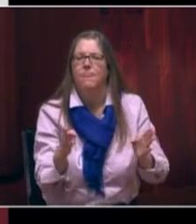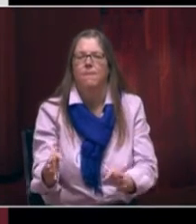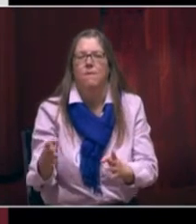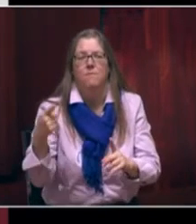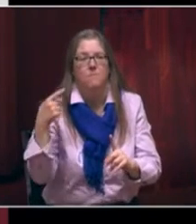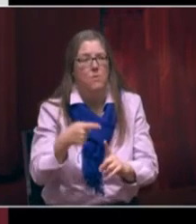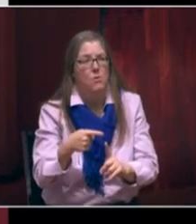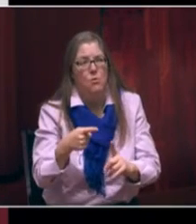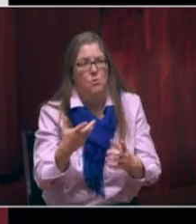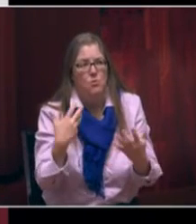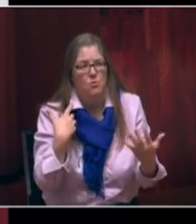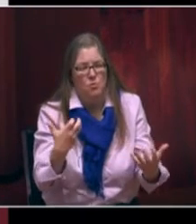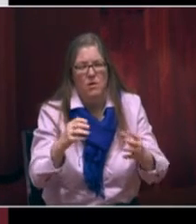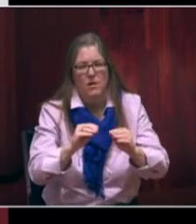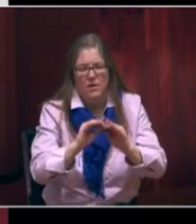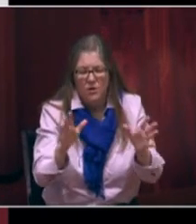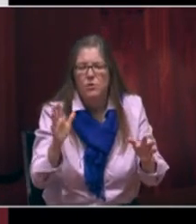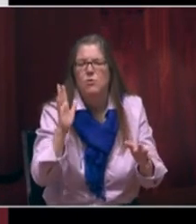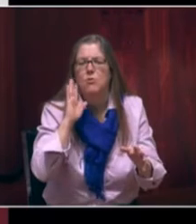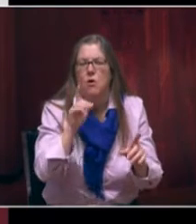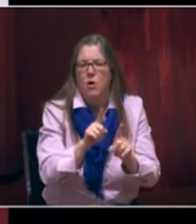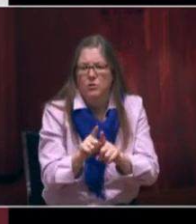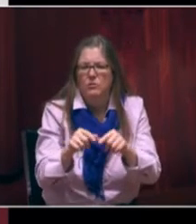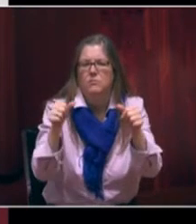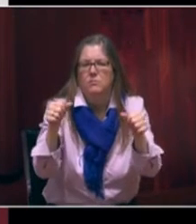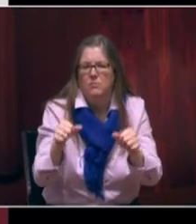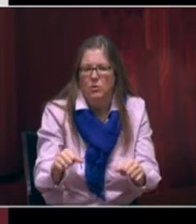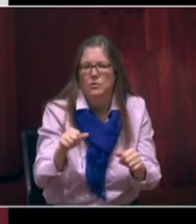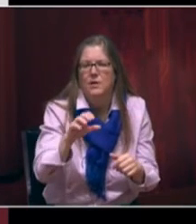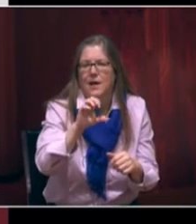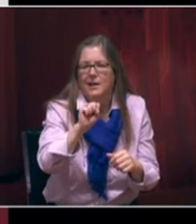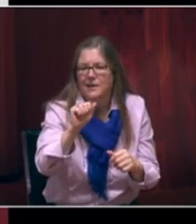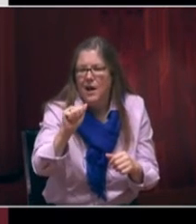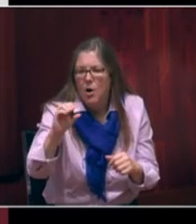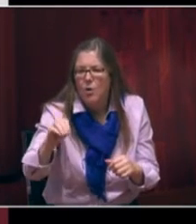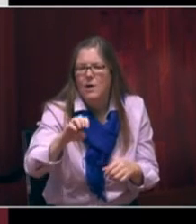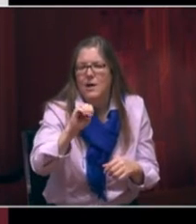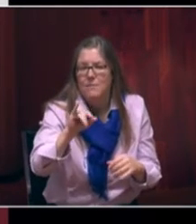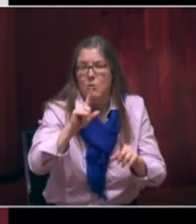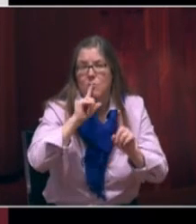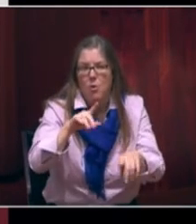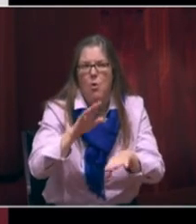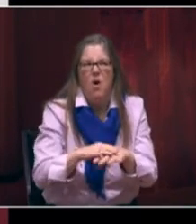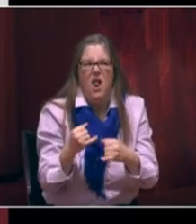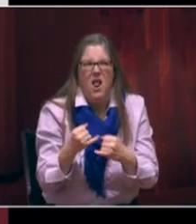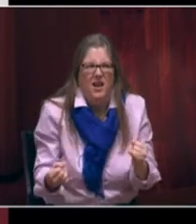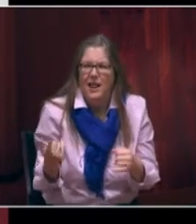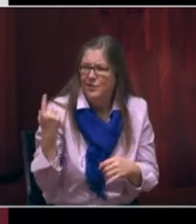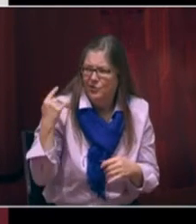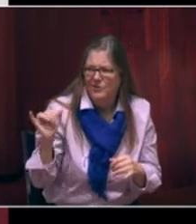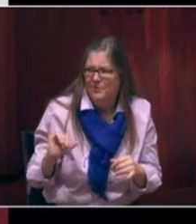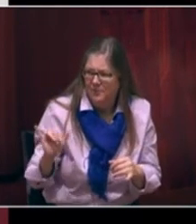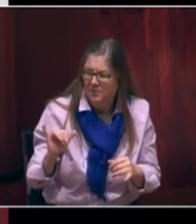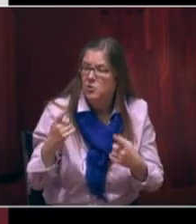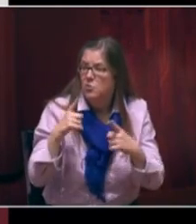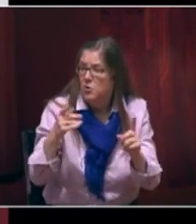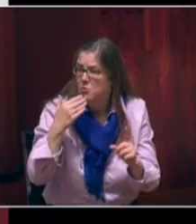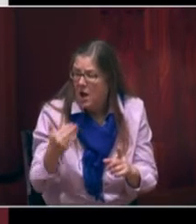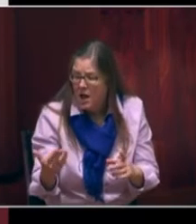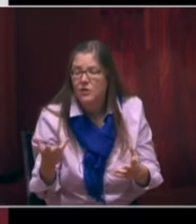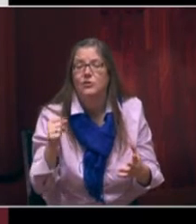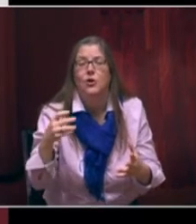be posting the SAO reports and our email reports up online. This is what we did last year, which worked really well. So